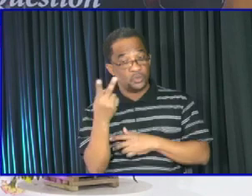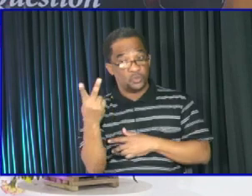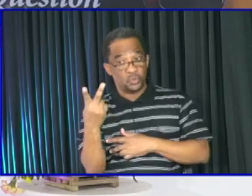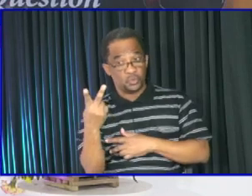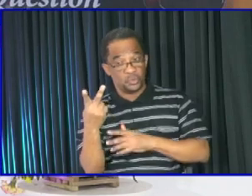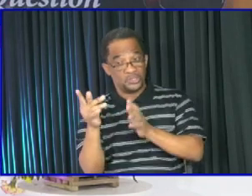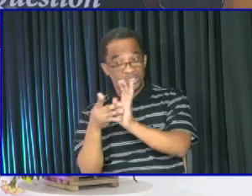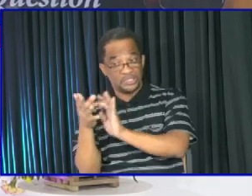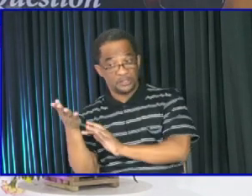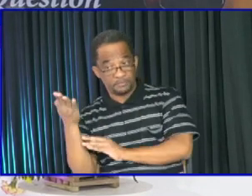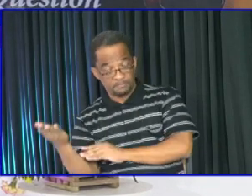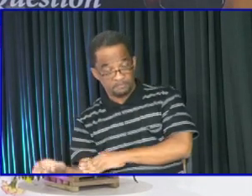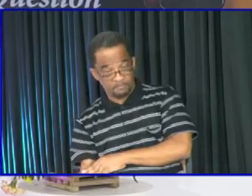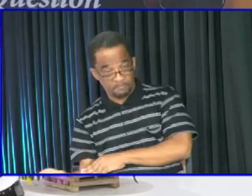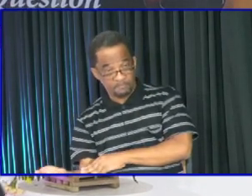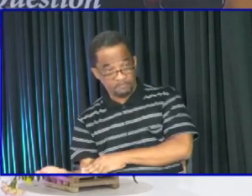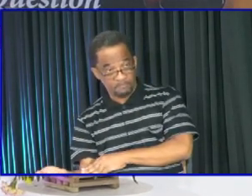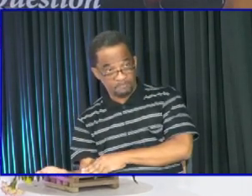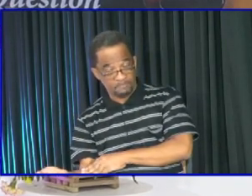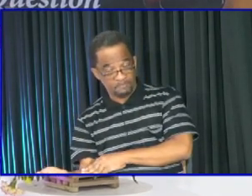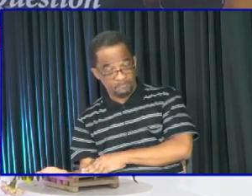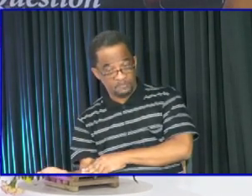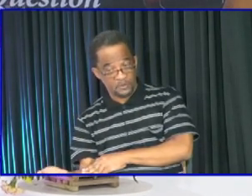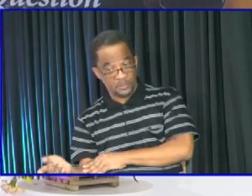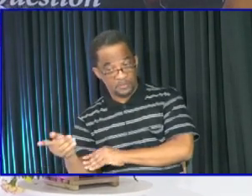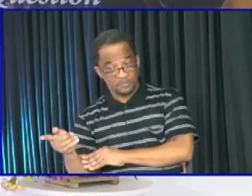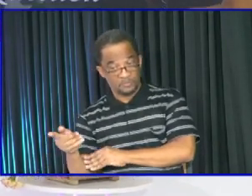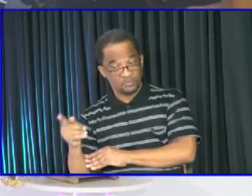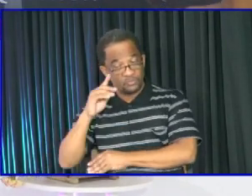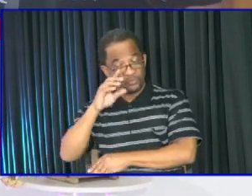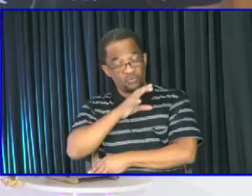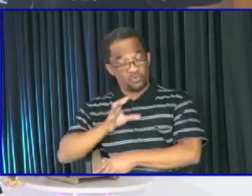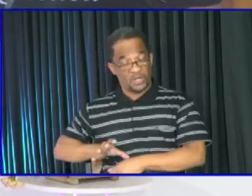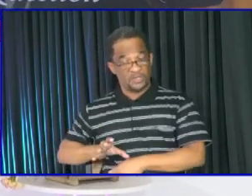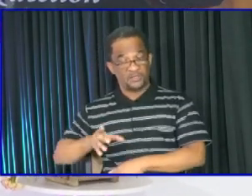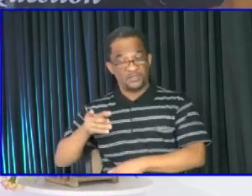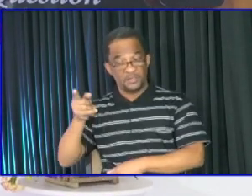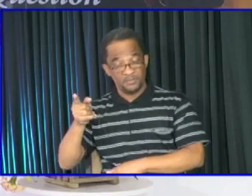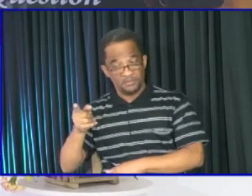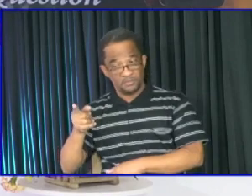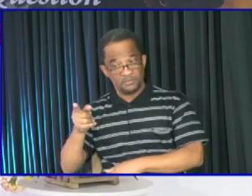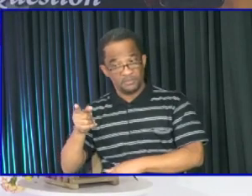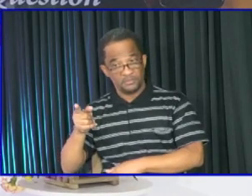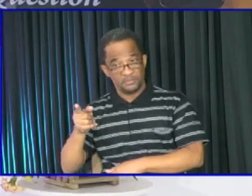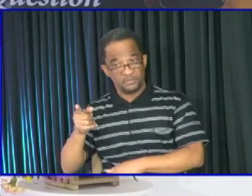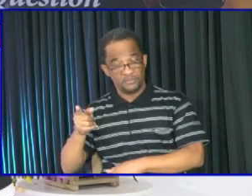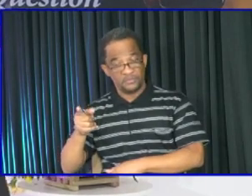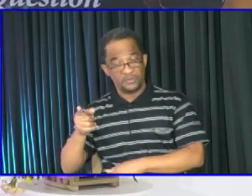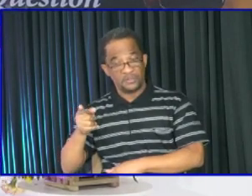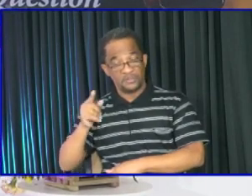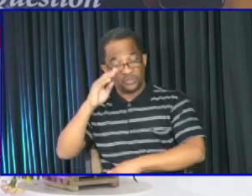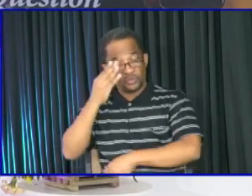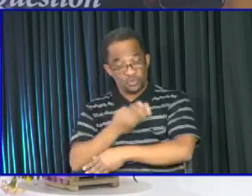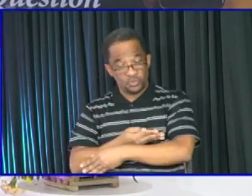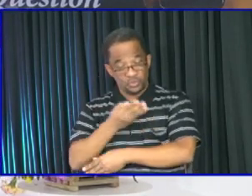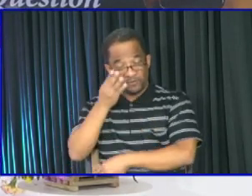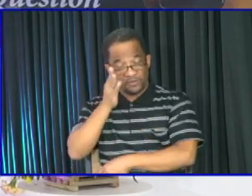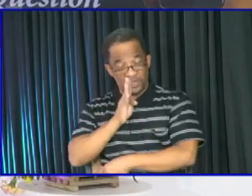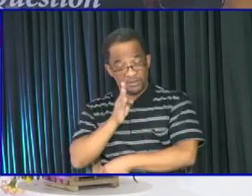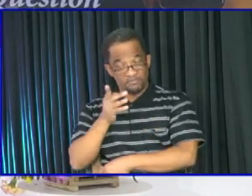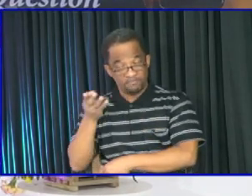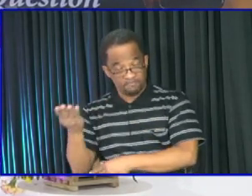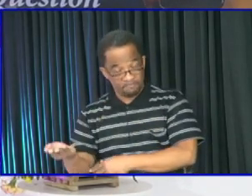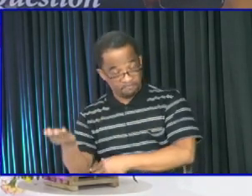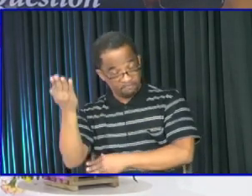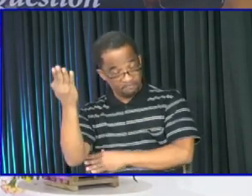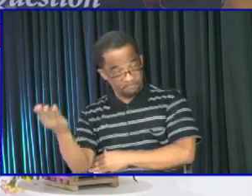release unto you? Jesus, who is called the Christ. Jesus, the Messiah. Jesus, the Son of God. Jesus,